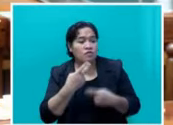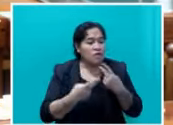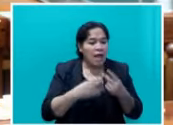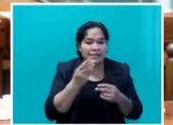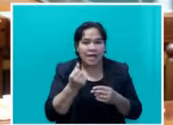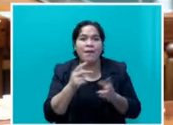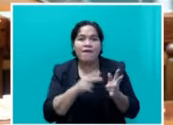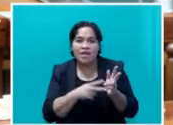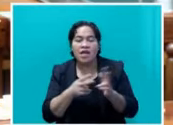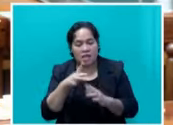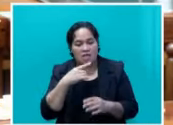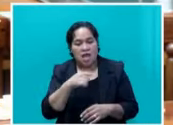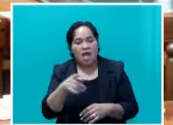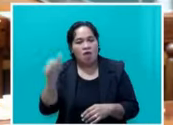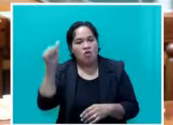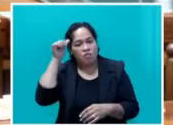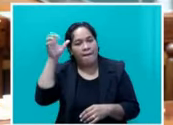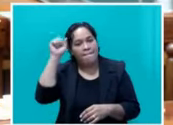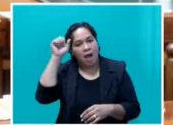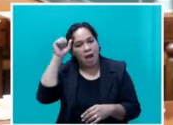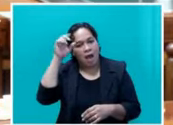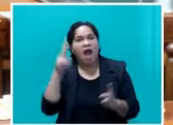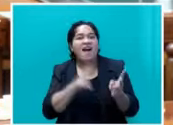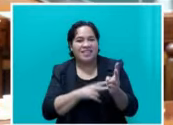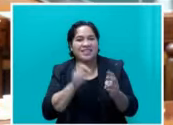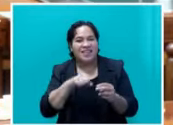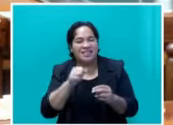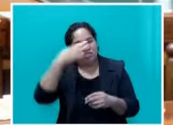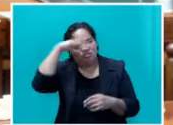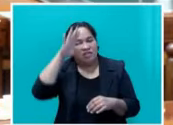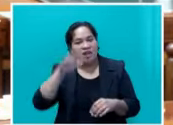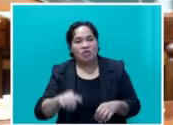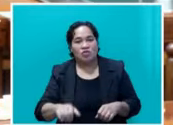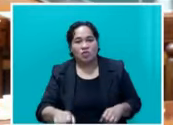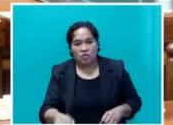they remember that Ratusukuna came here. He came here and he